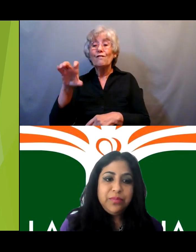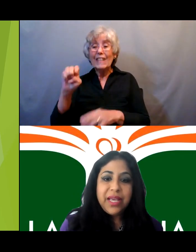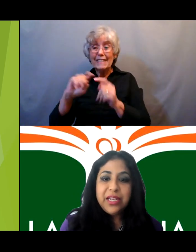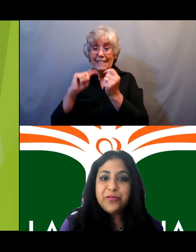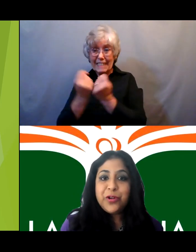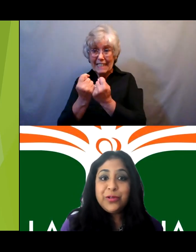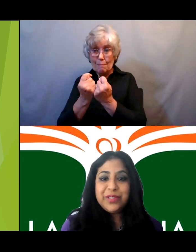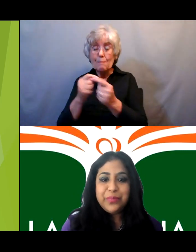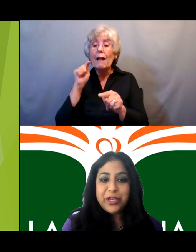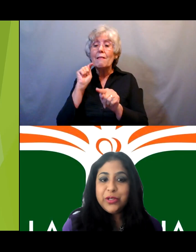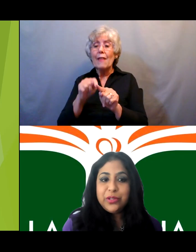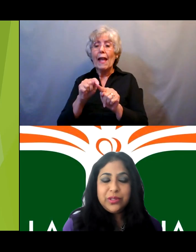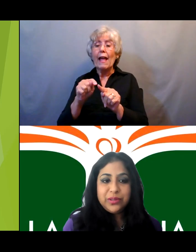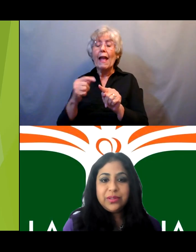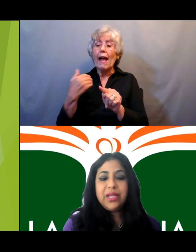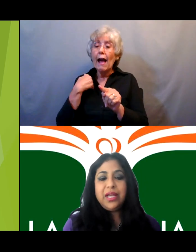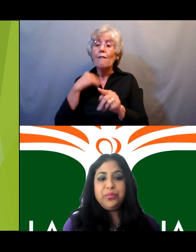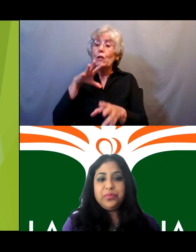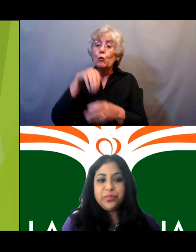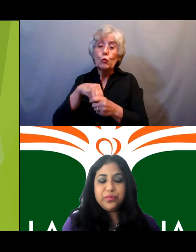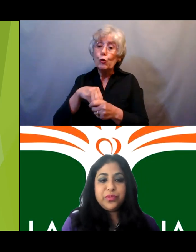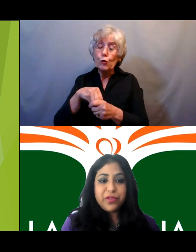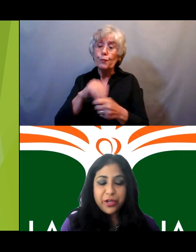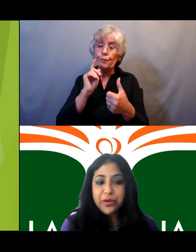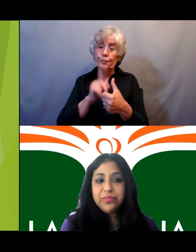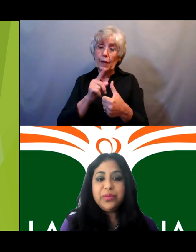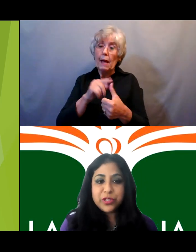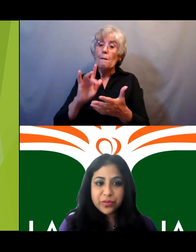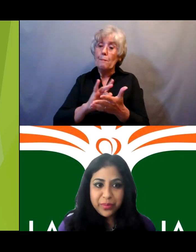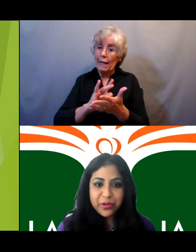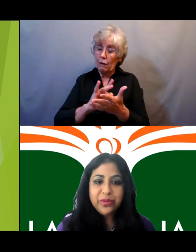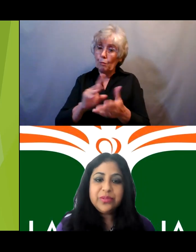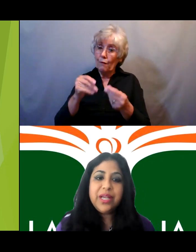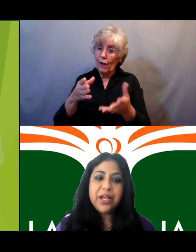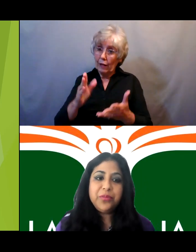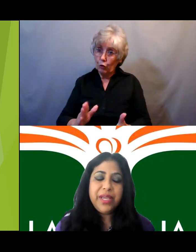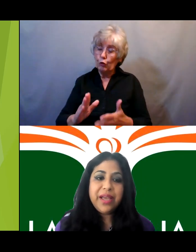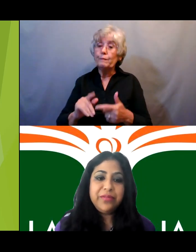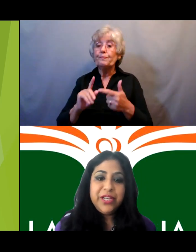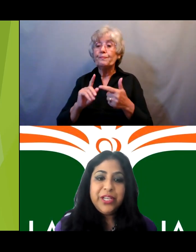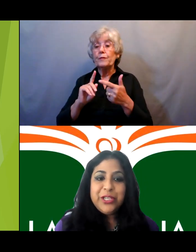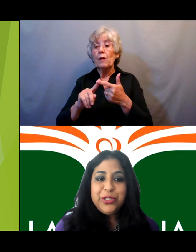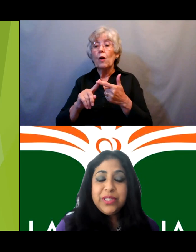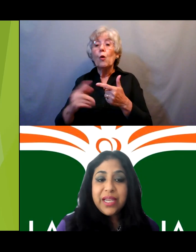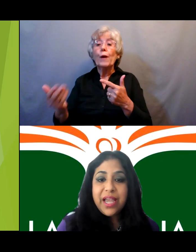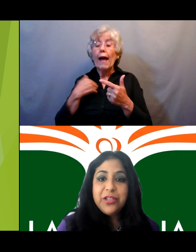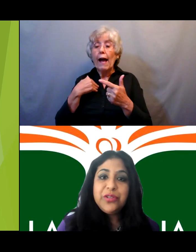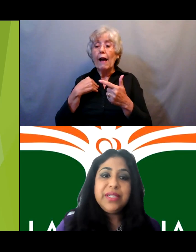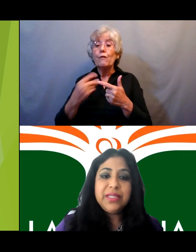a team that involves a medical provider, a prescriber. We have